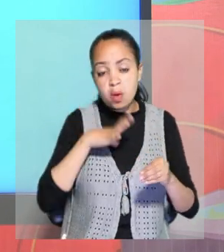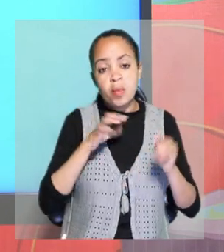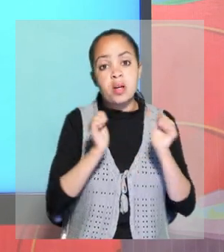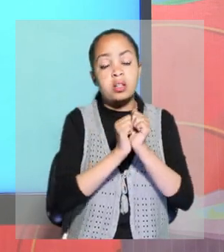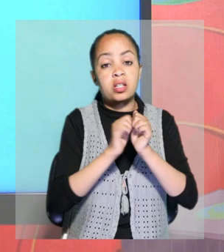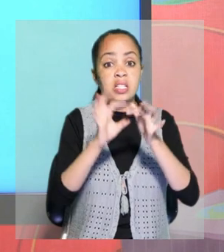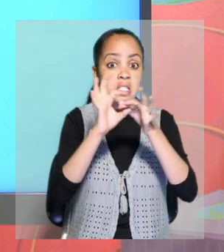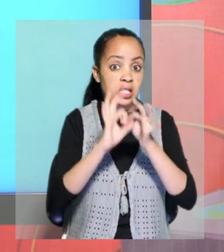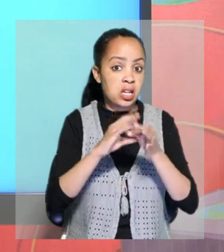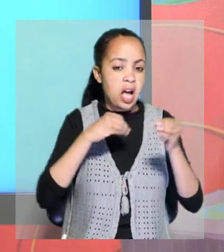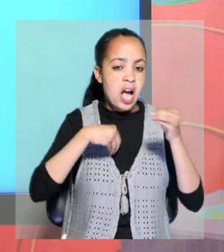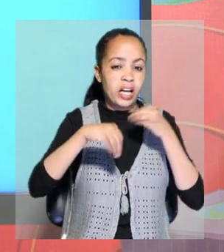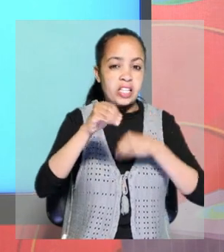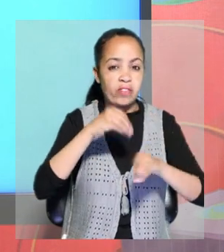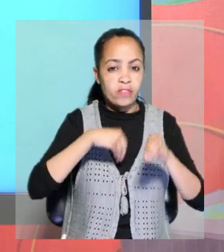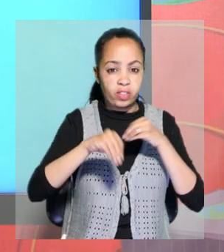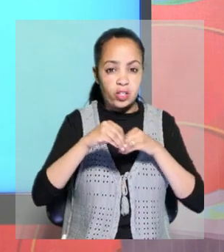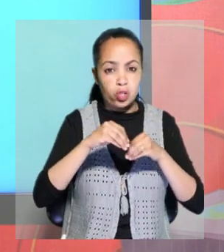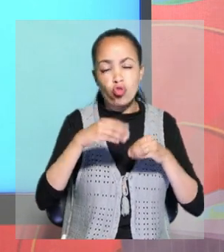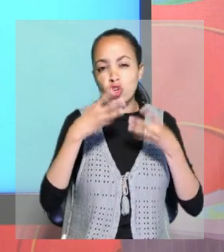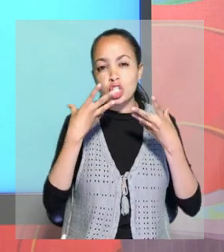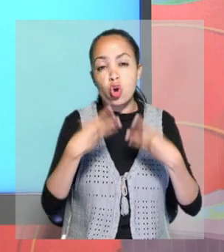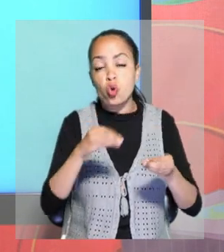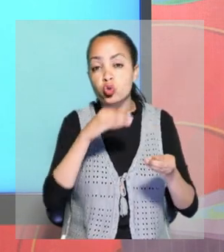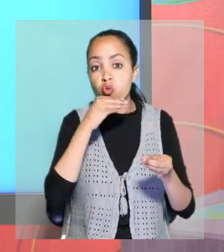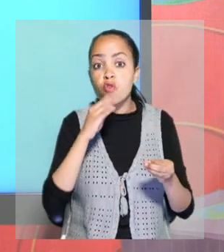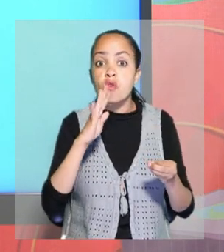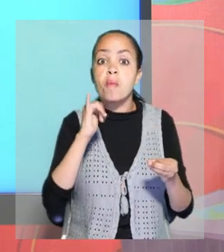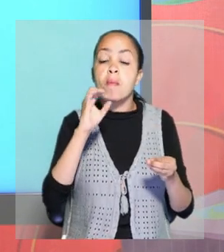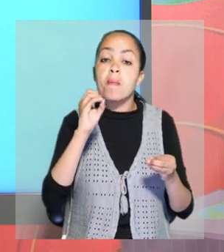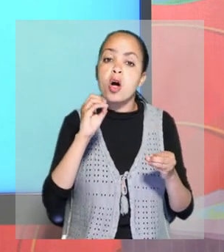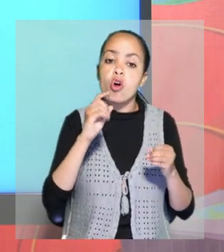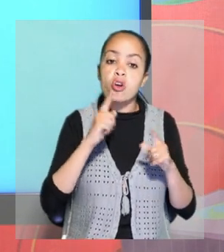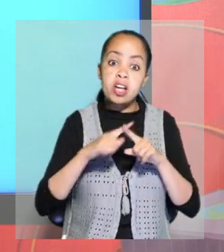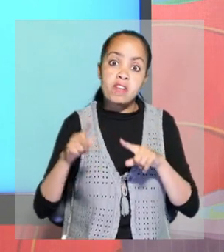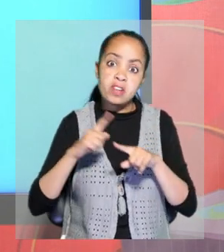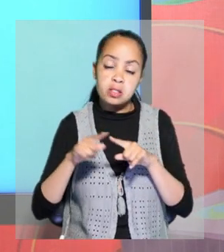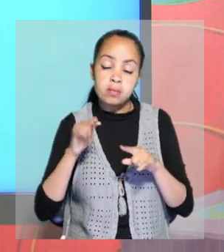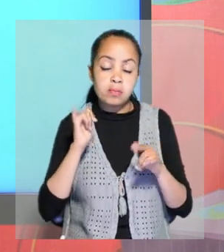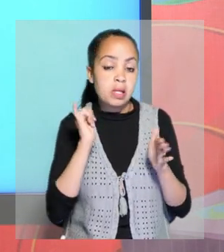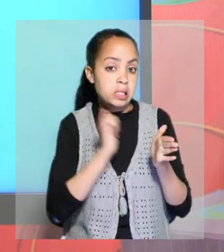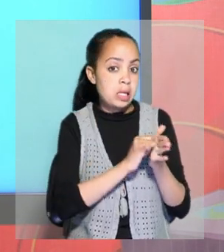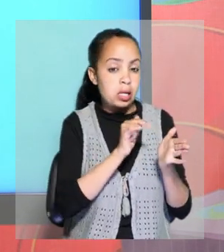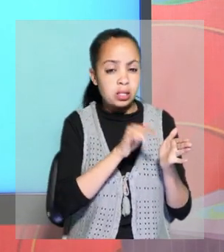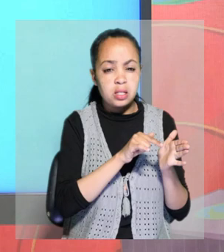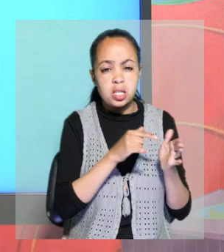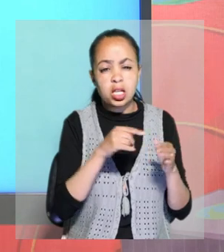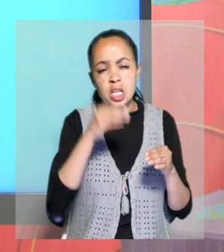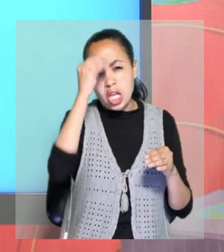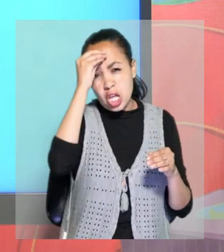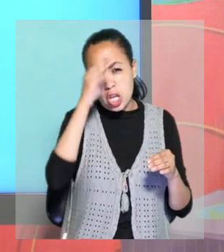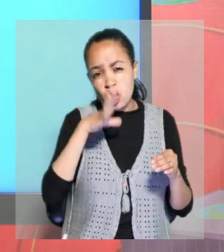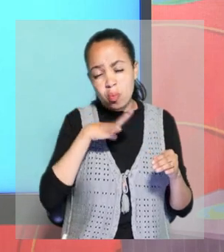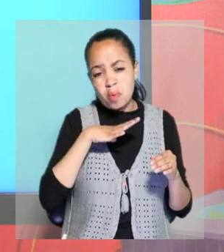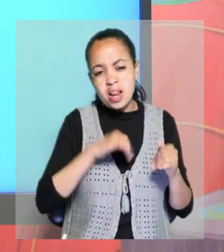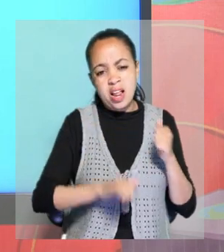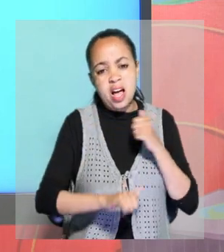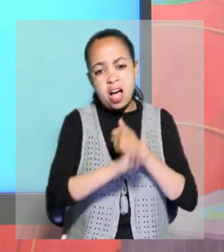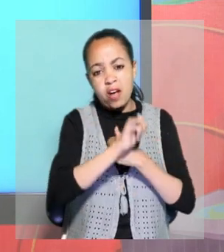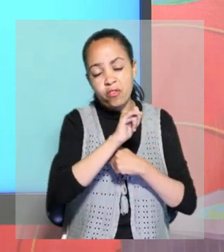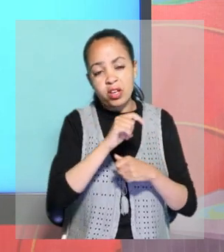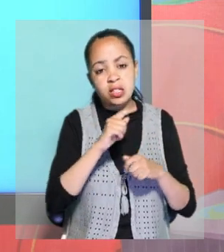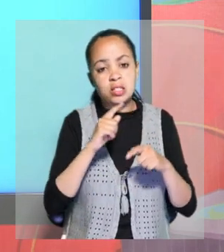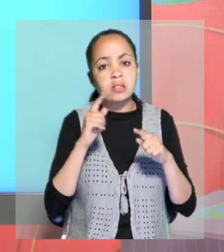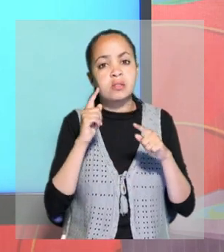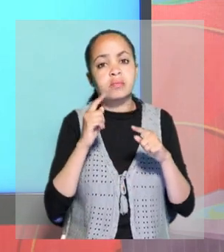activity that relay over the loss of our biodiversity highly. By that, we human beings can affect our